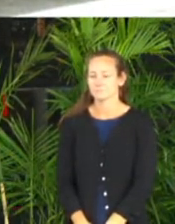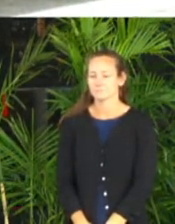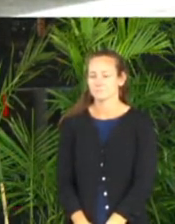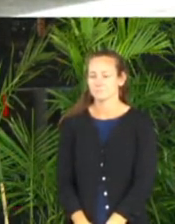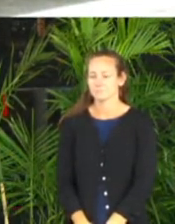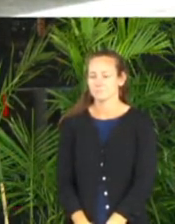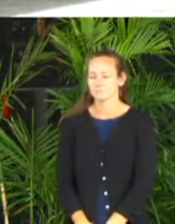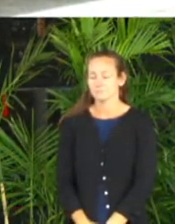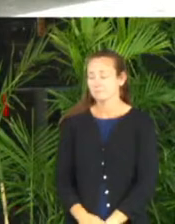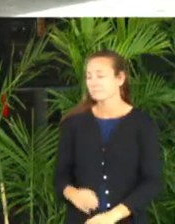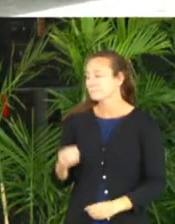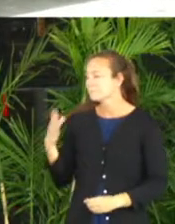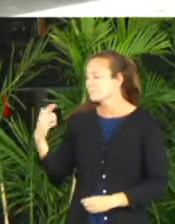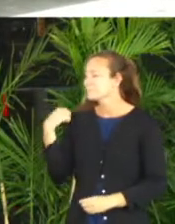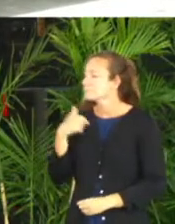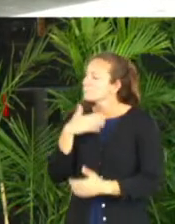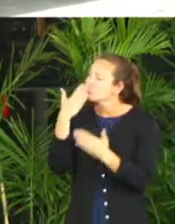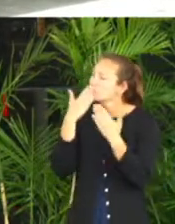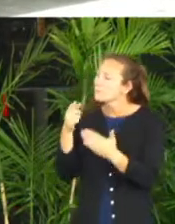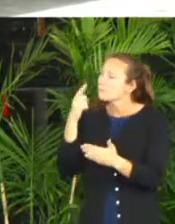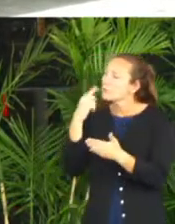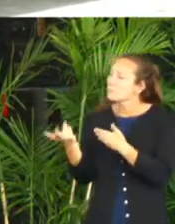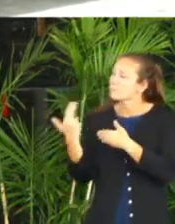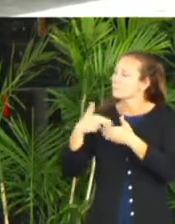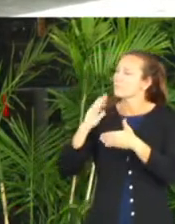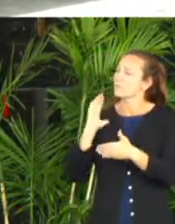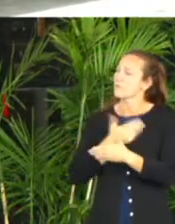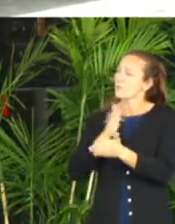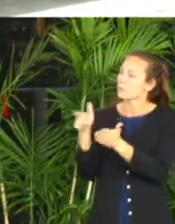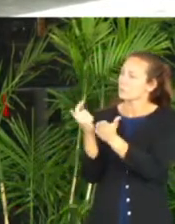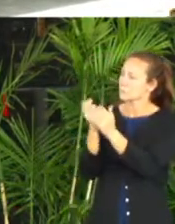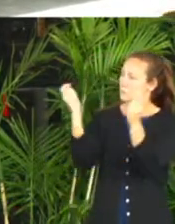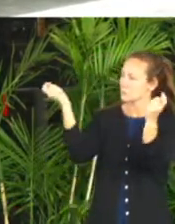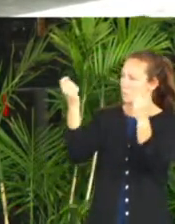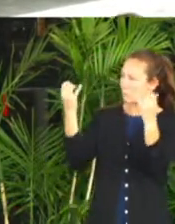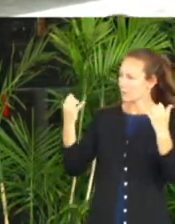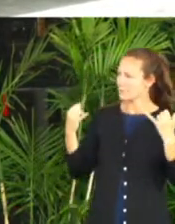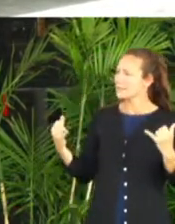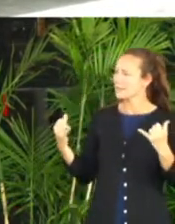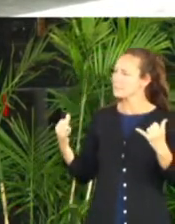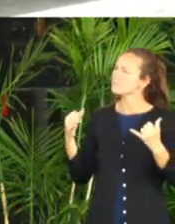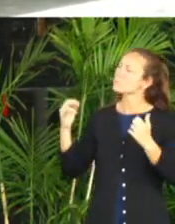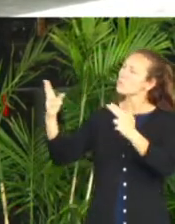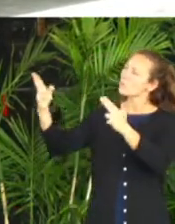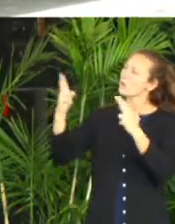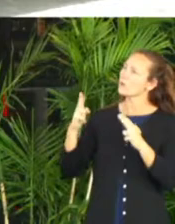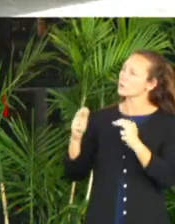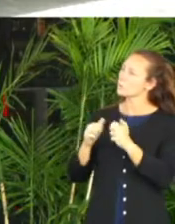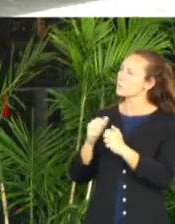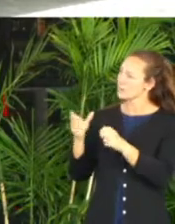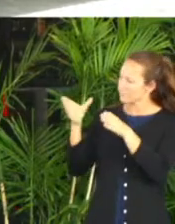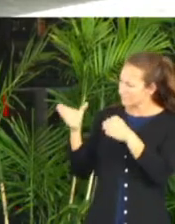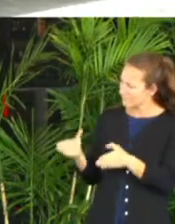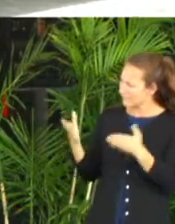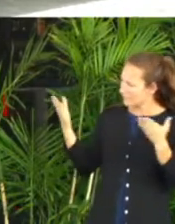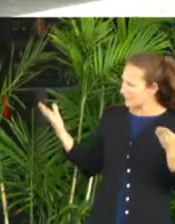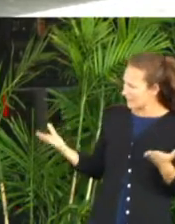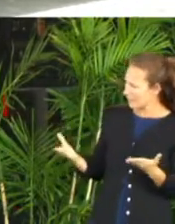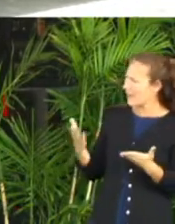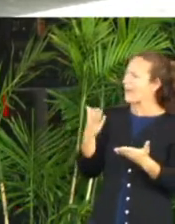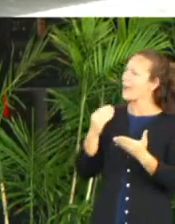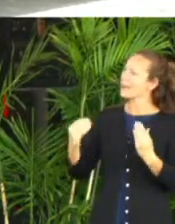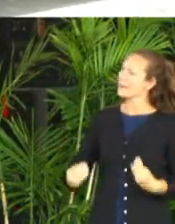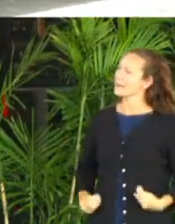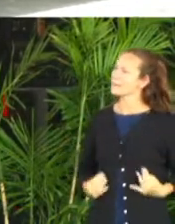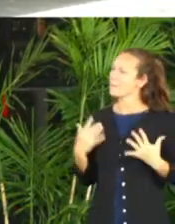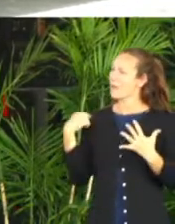President Joyner, we are grateful for your participation in our commencement ceremony today. You've honored us with your presence and, just as importantly, inspired us